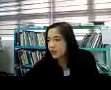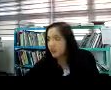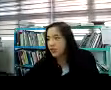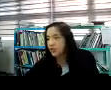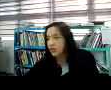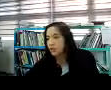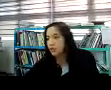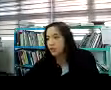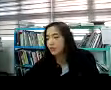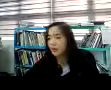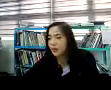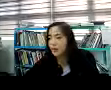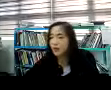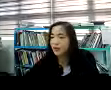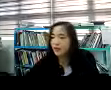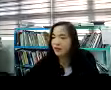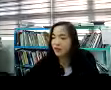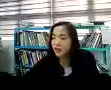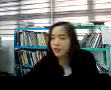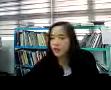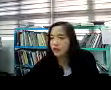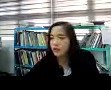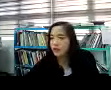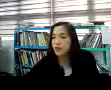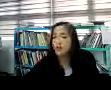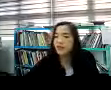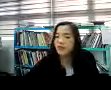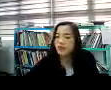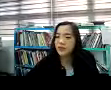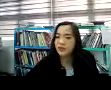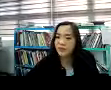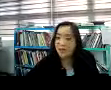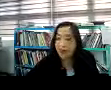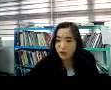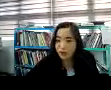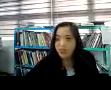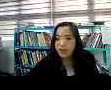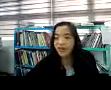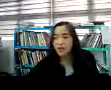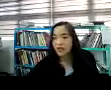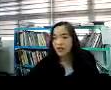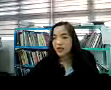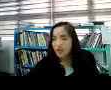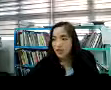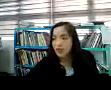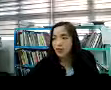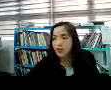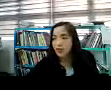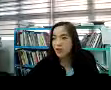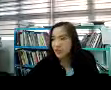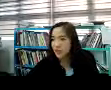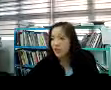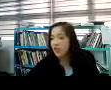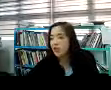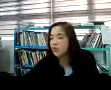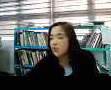box. So, nakita ko po, we have here participants from the elementary, high school, and